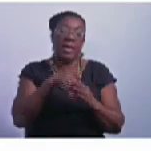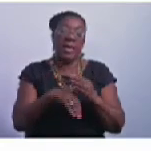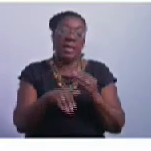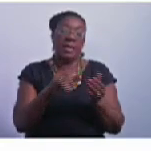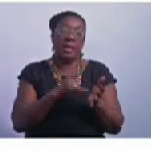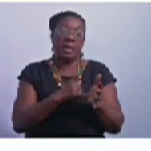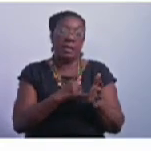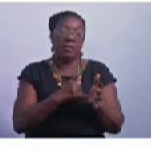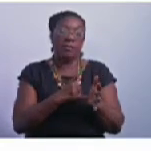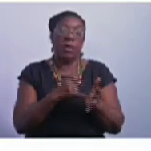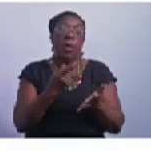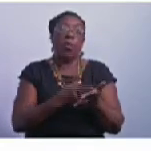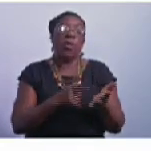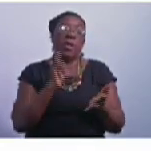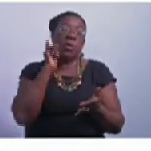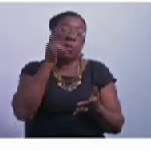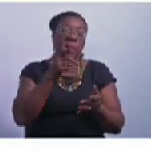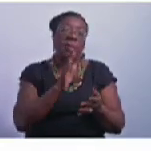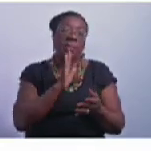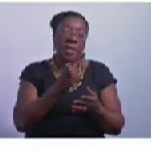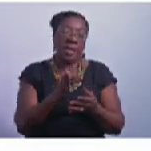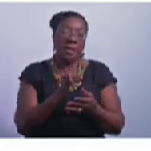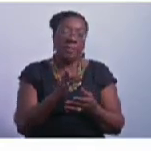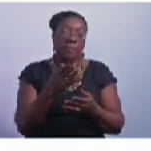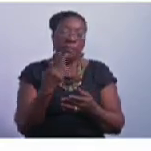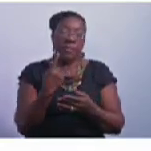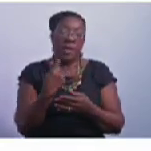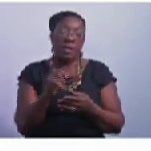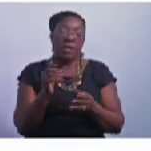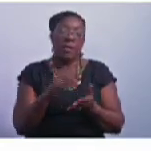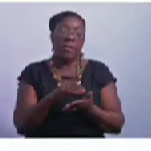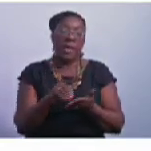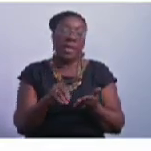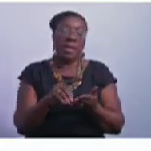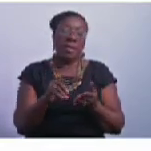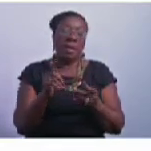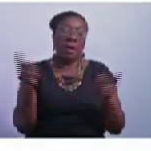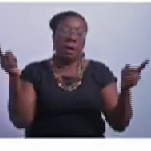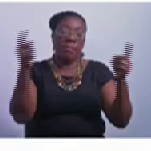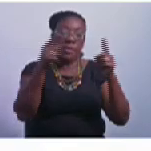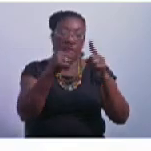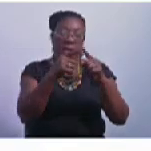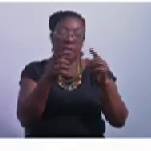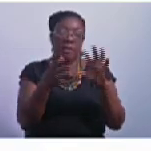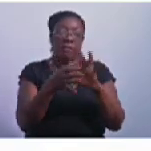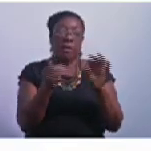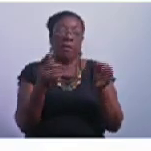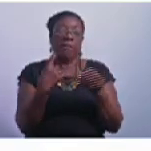and what would be the main objective of